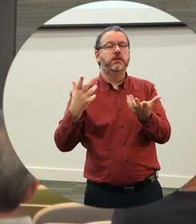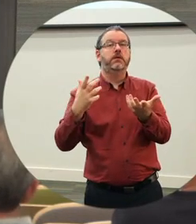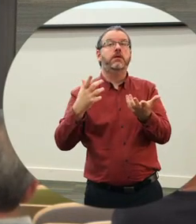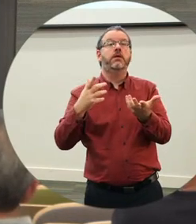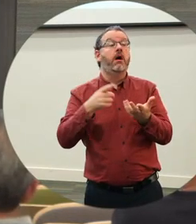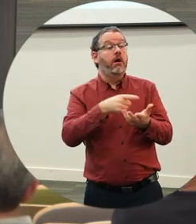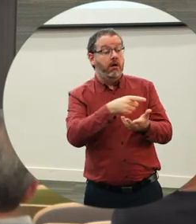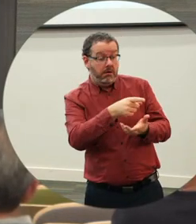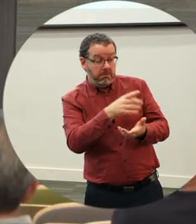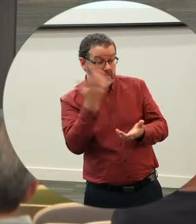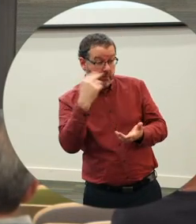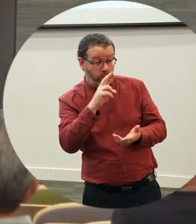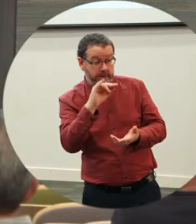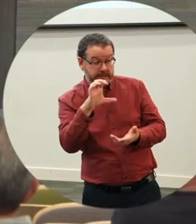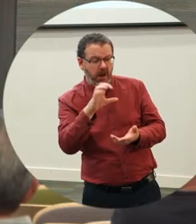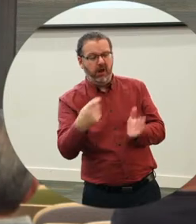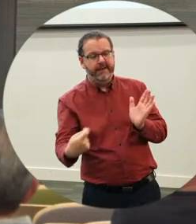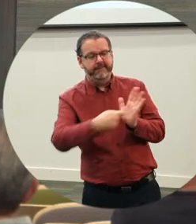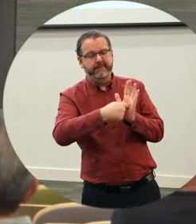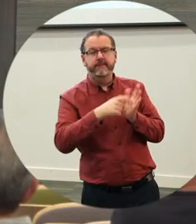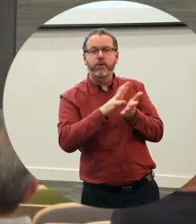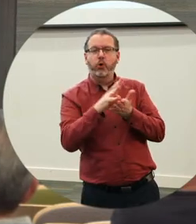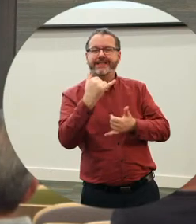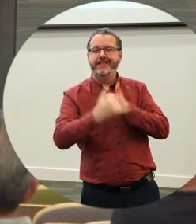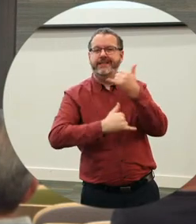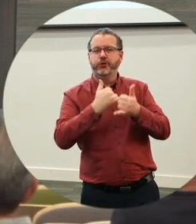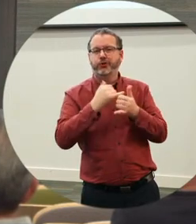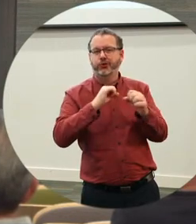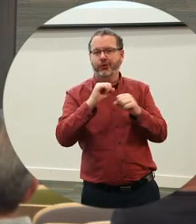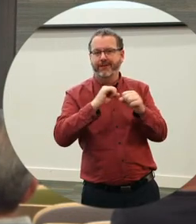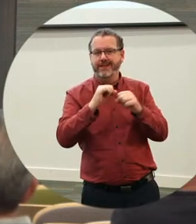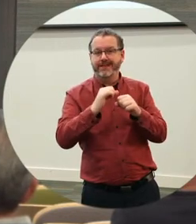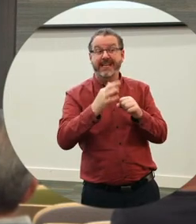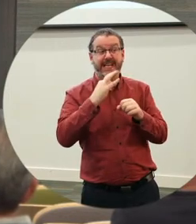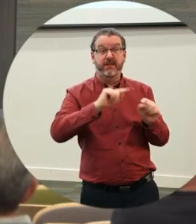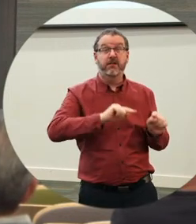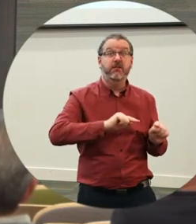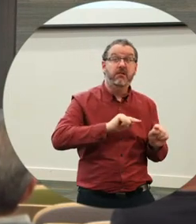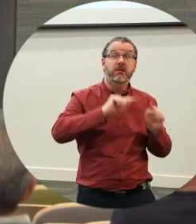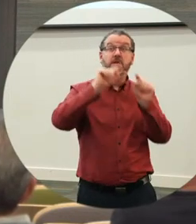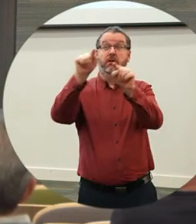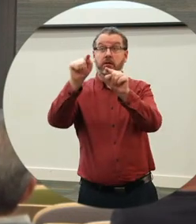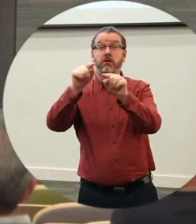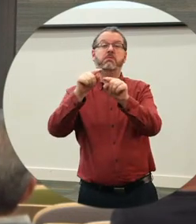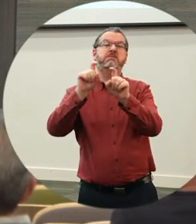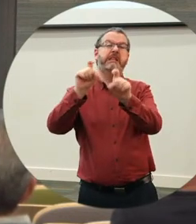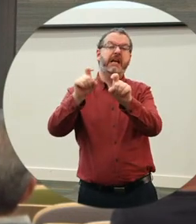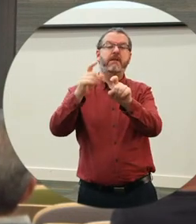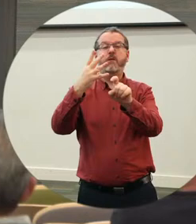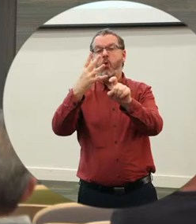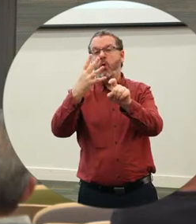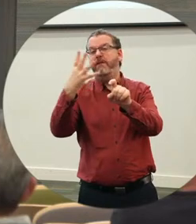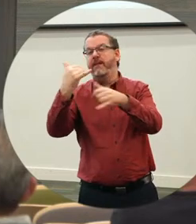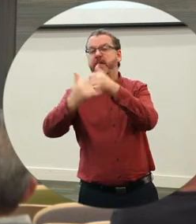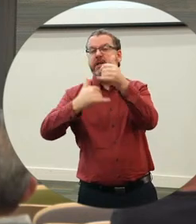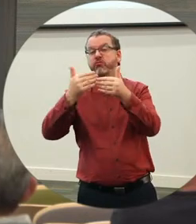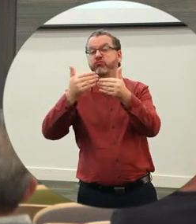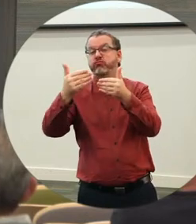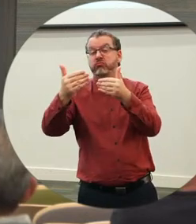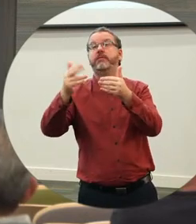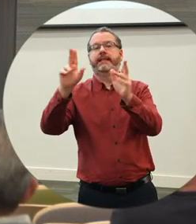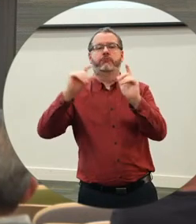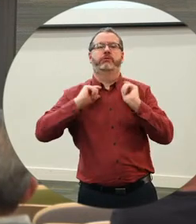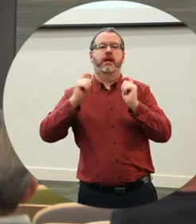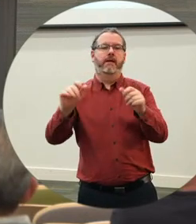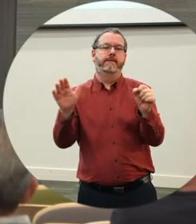pensionable purposes. So if they served another 4 or 5 years in the RUC, they could move out then with a full pension. So